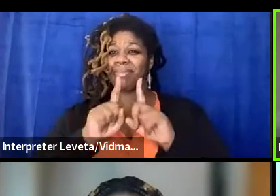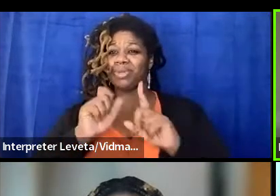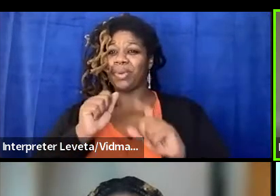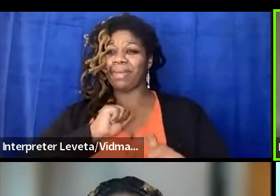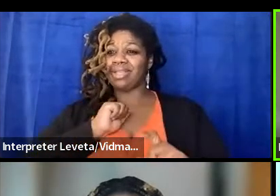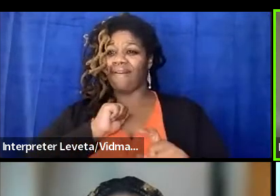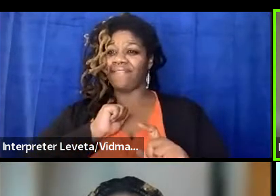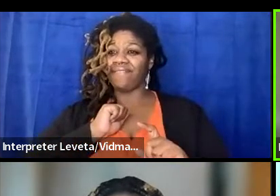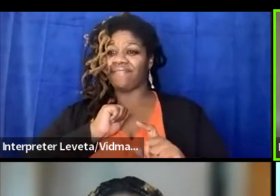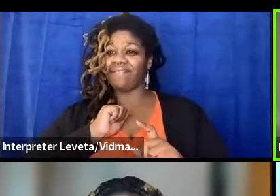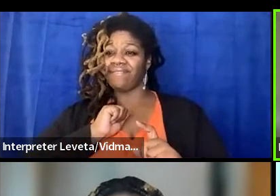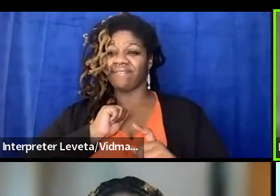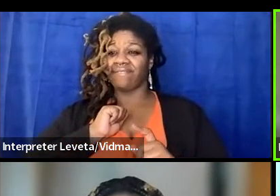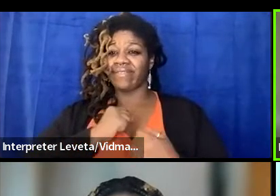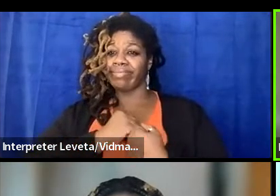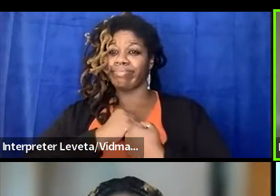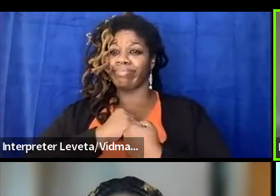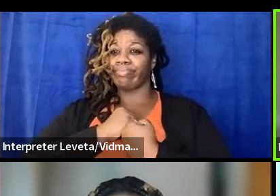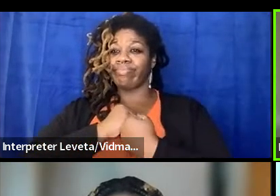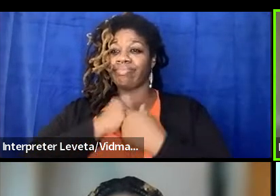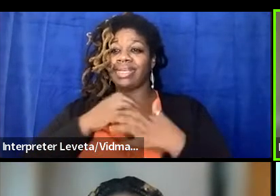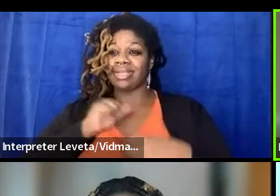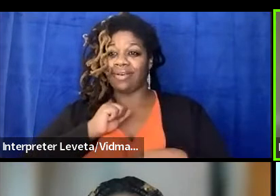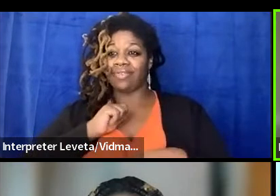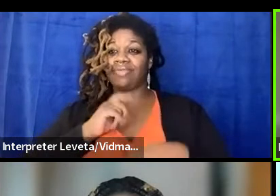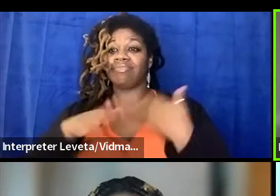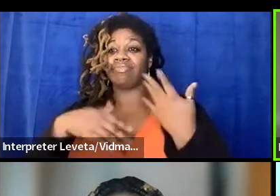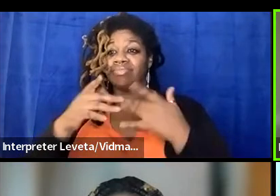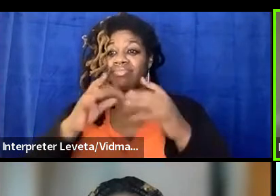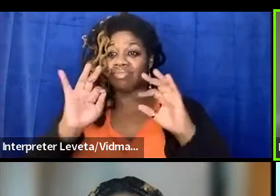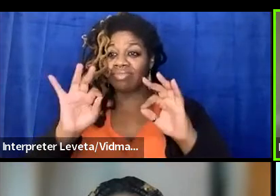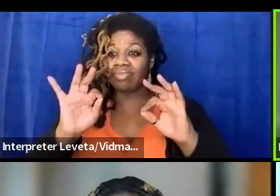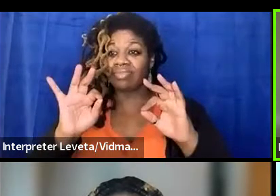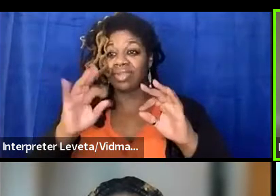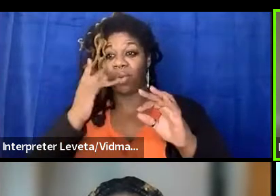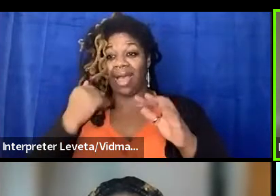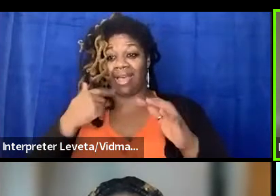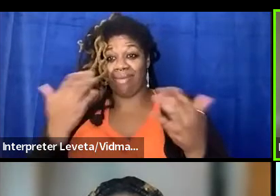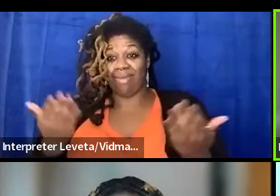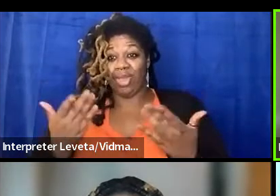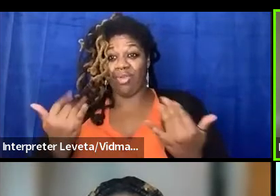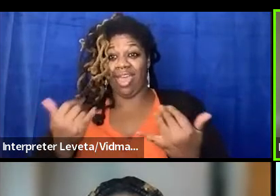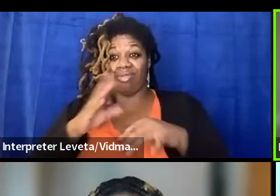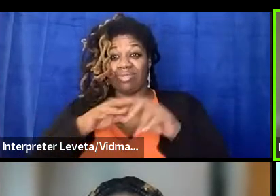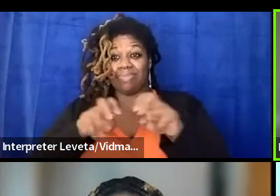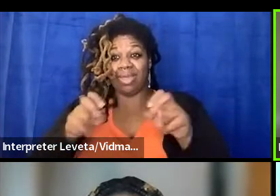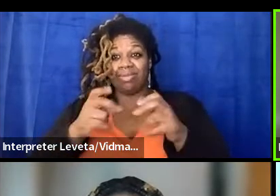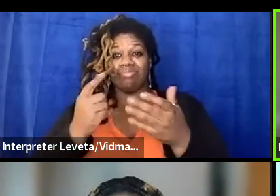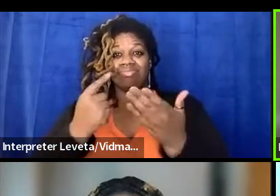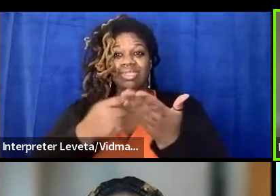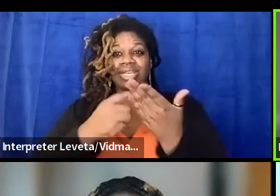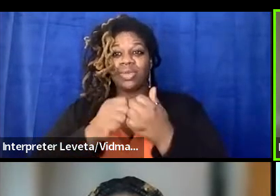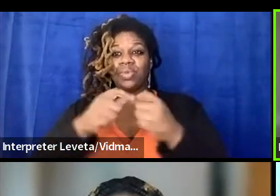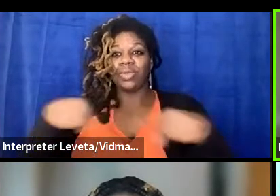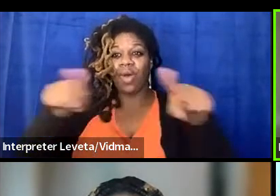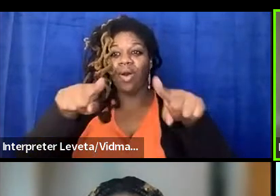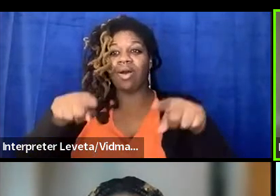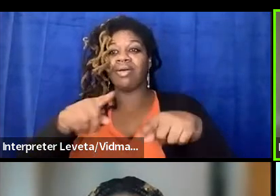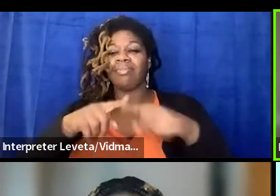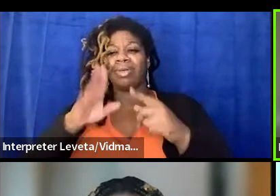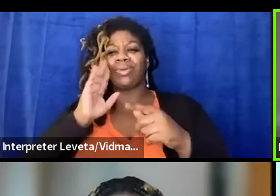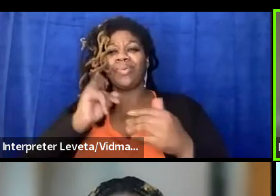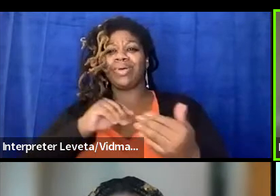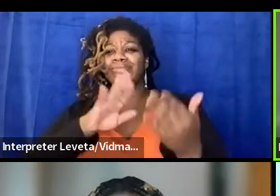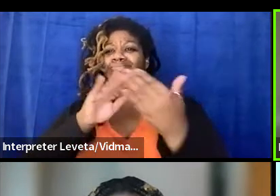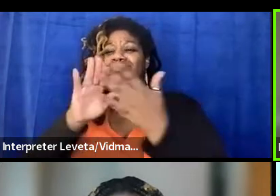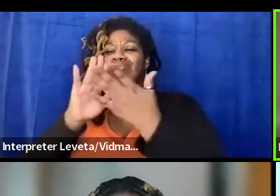long run, it worked out good for me because I'm here right now speaking to all of you. But you will come across like